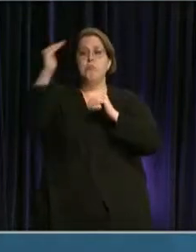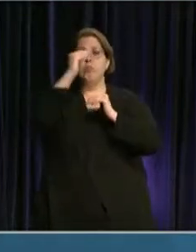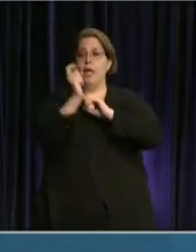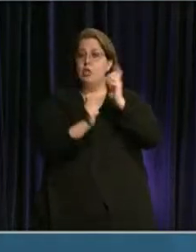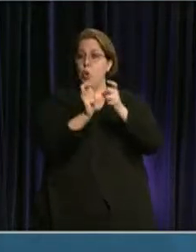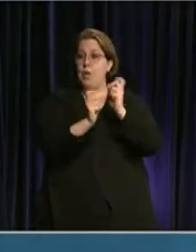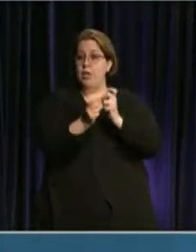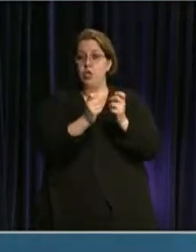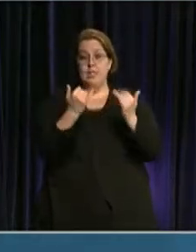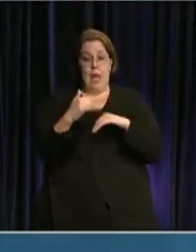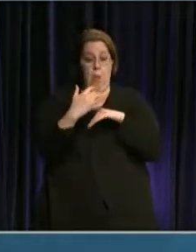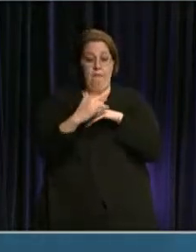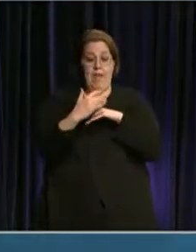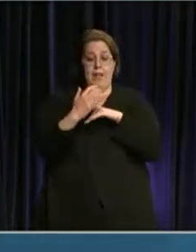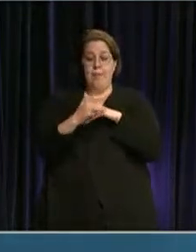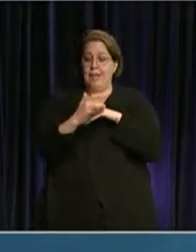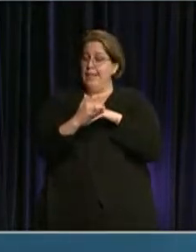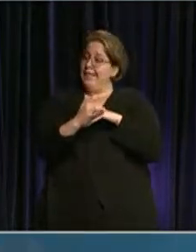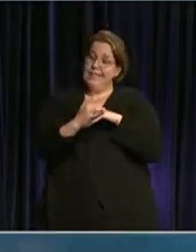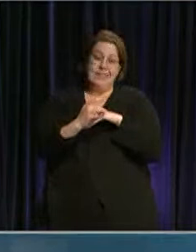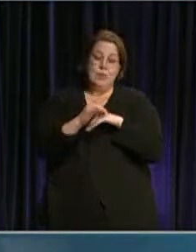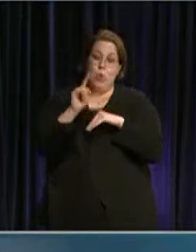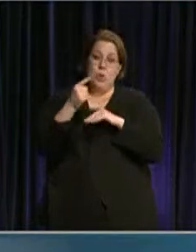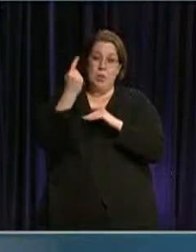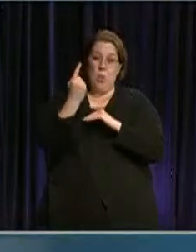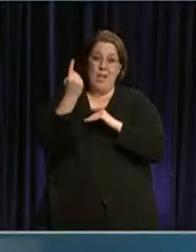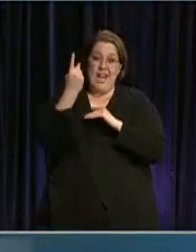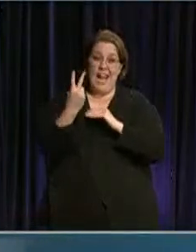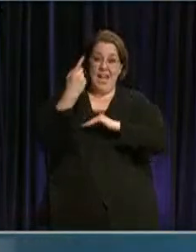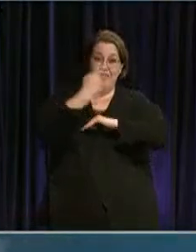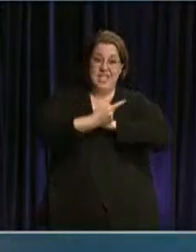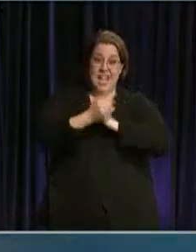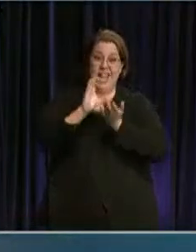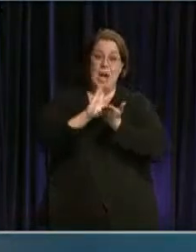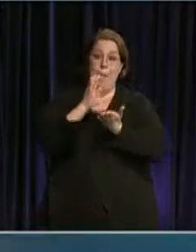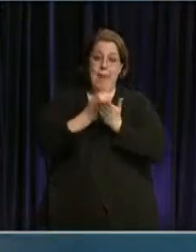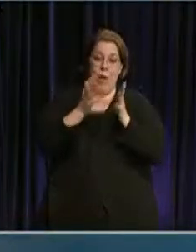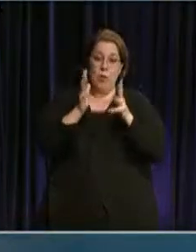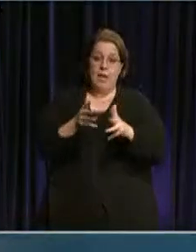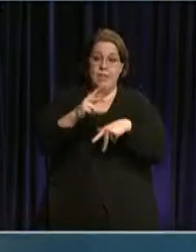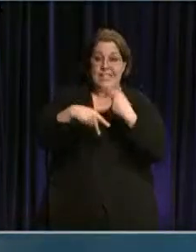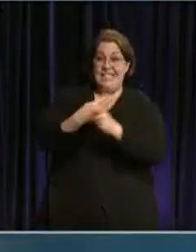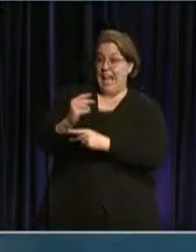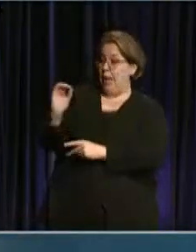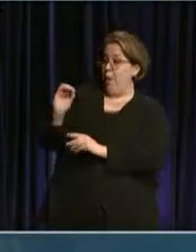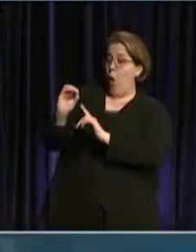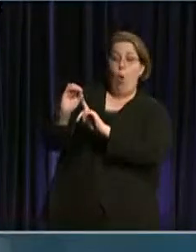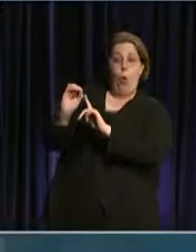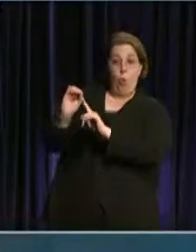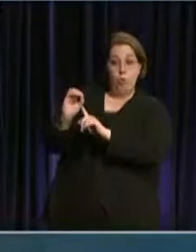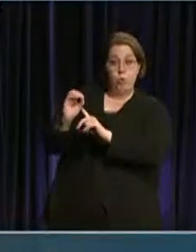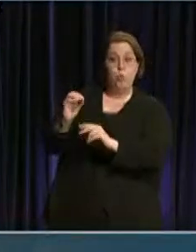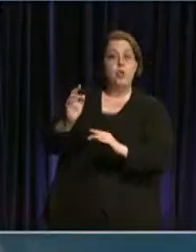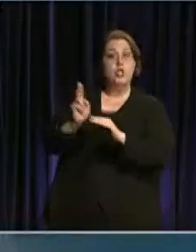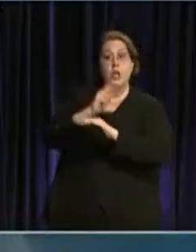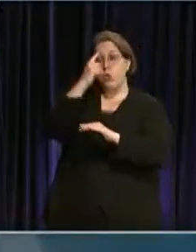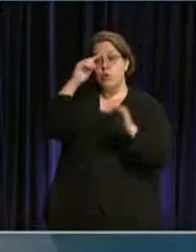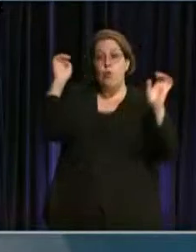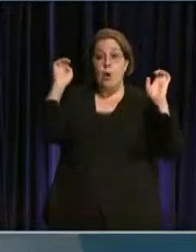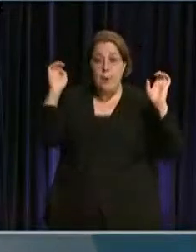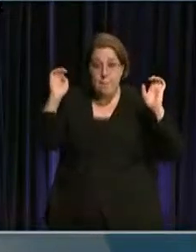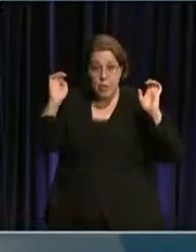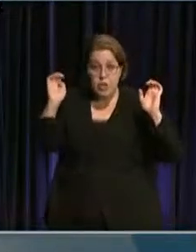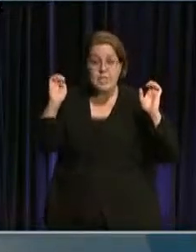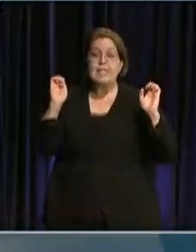and now our inventory is down to just a 1.5 day supply. Type O blood, which is used in emergencies, trauma